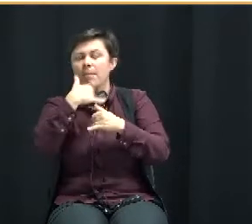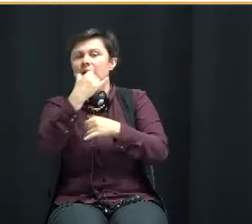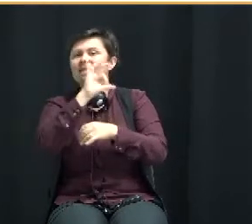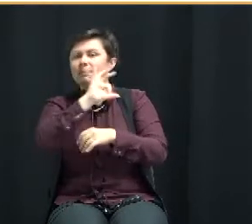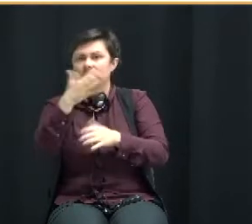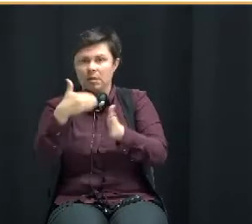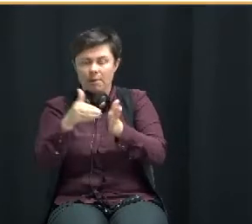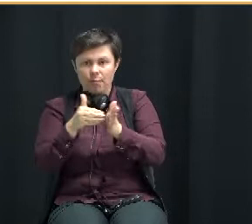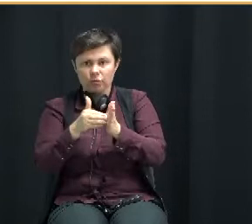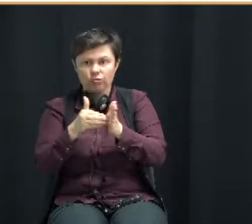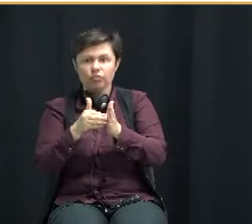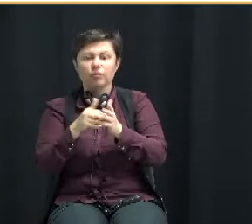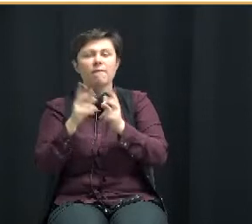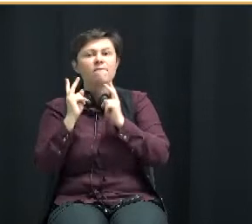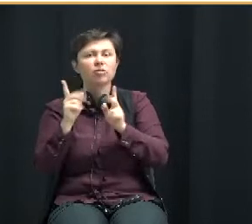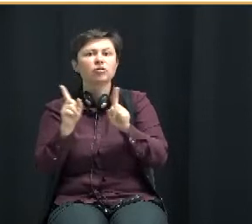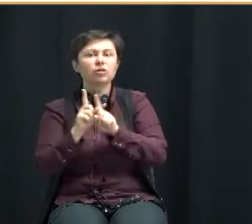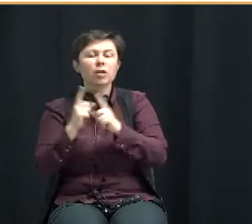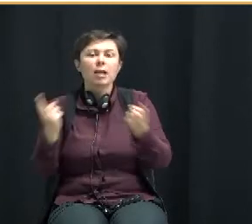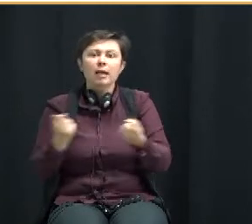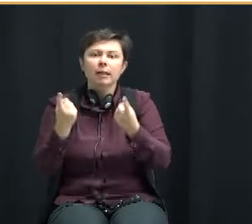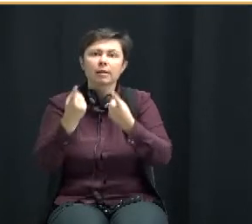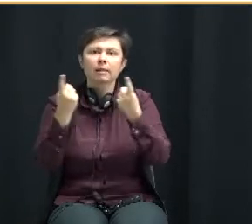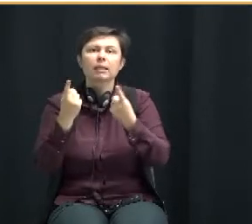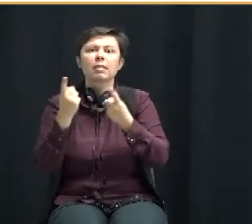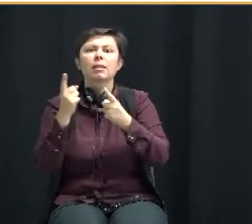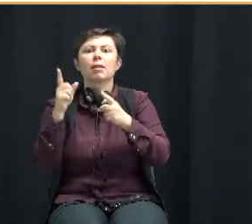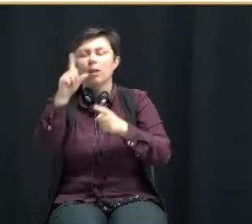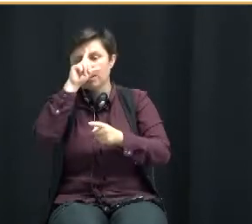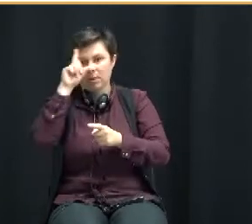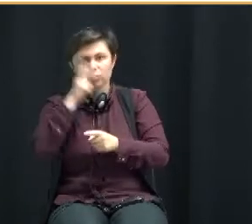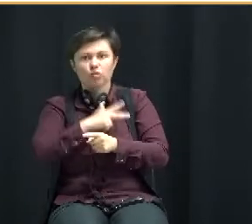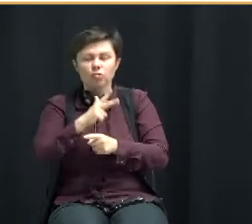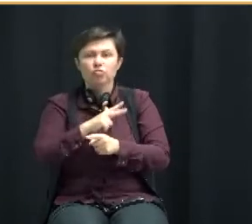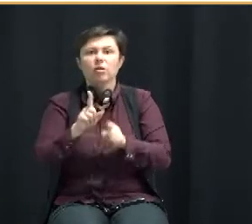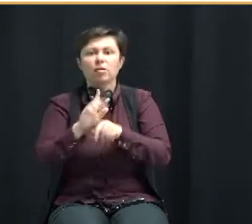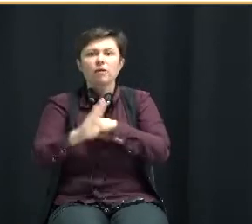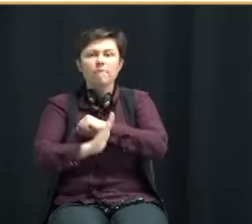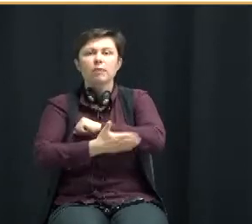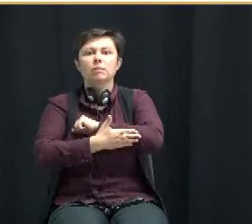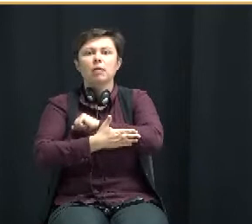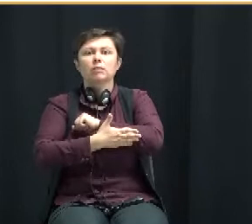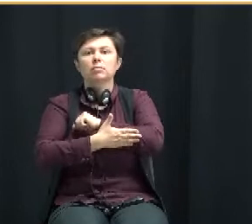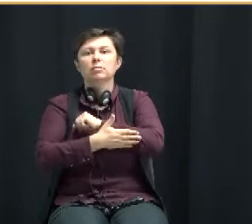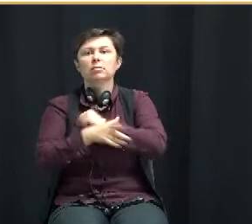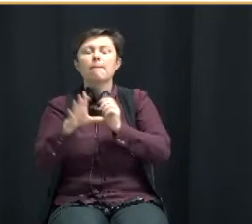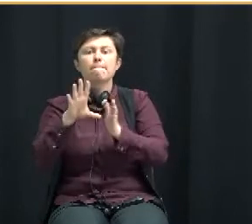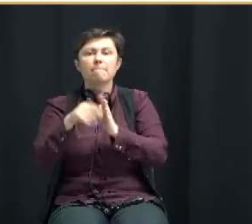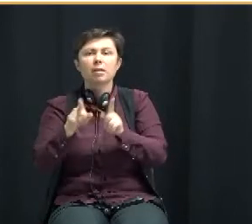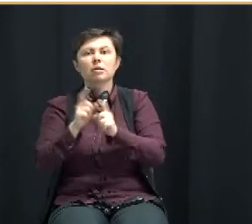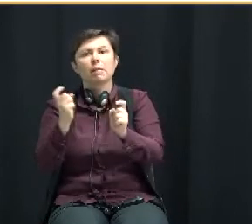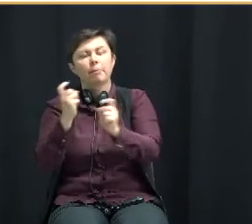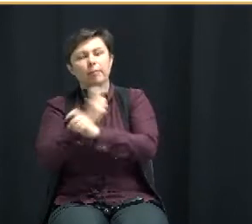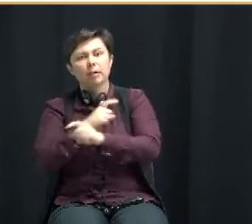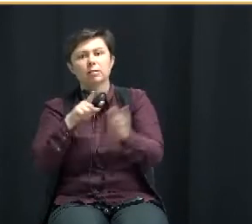specjalnymi. What is also important is unification of construction law, social campaigns that will sensitize society, and